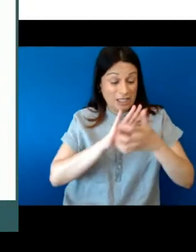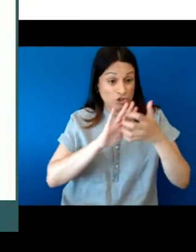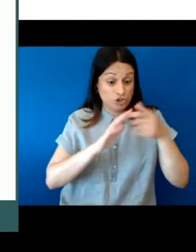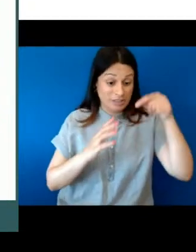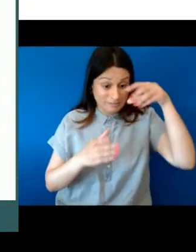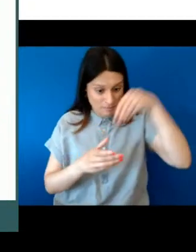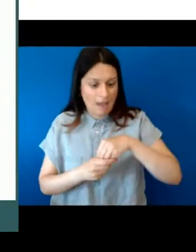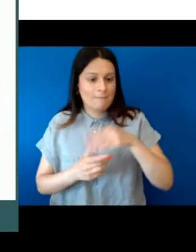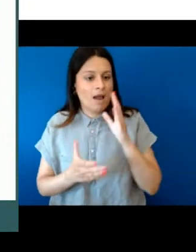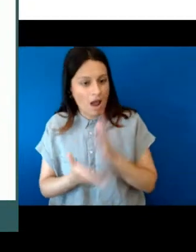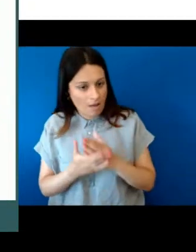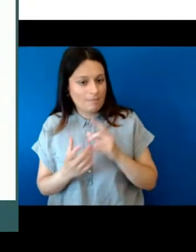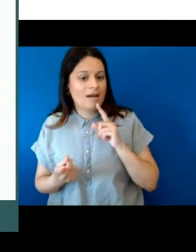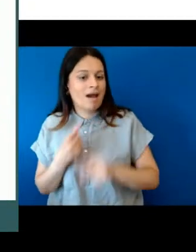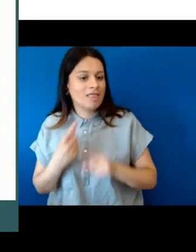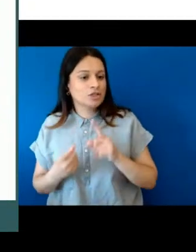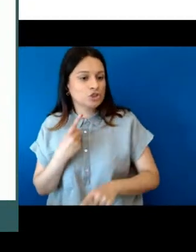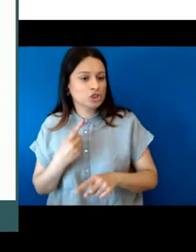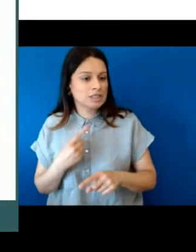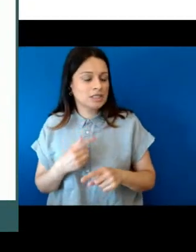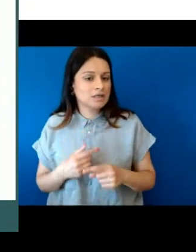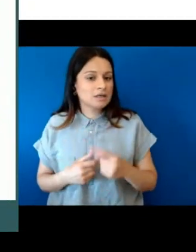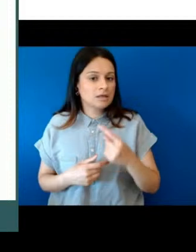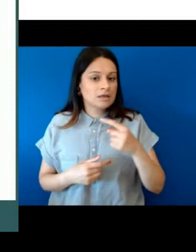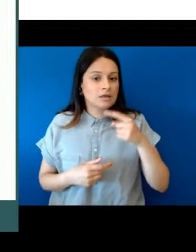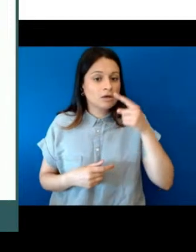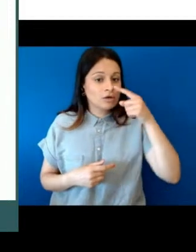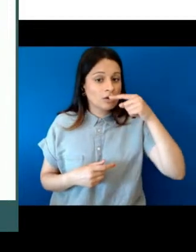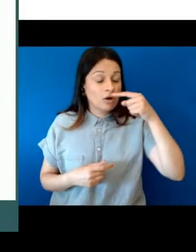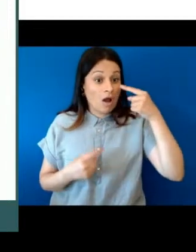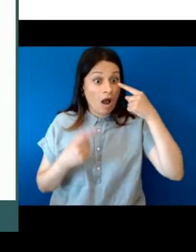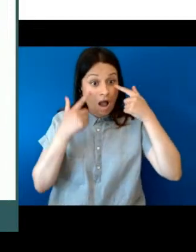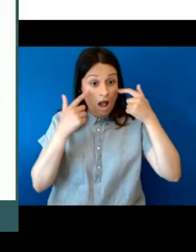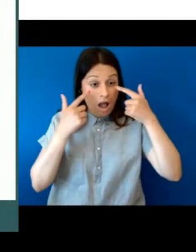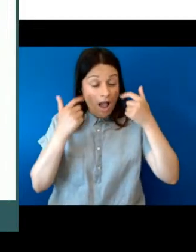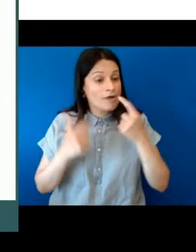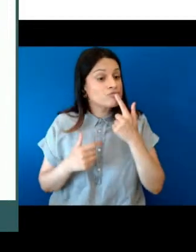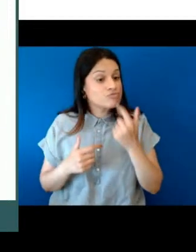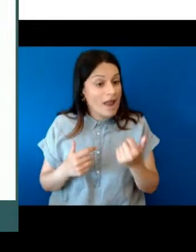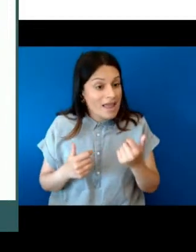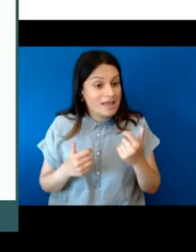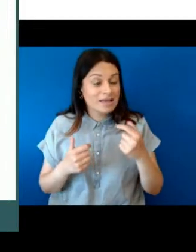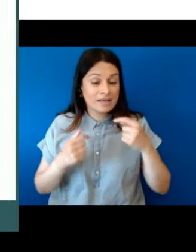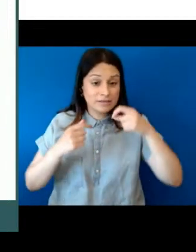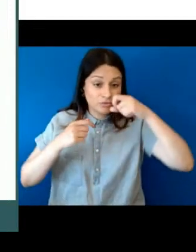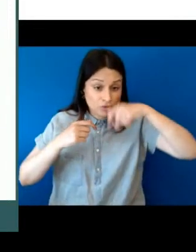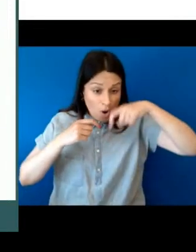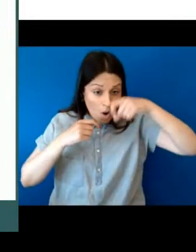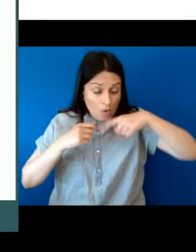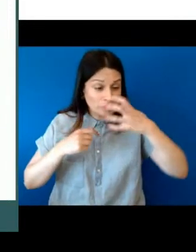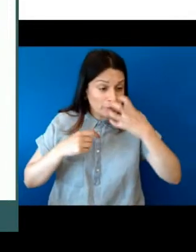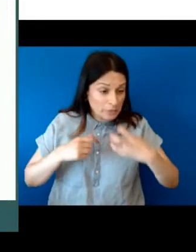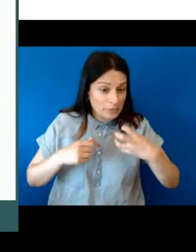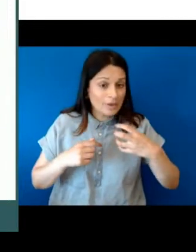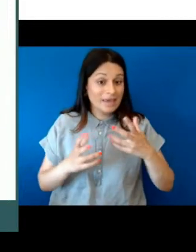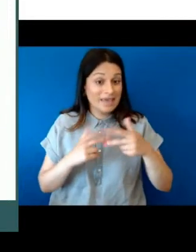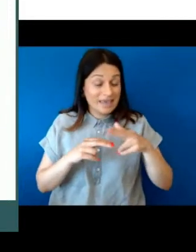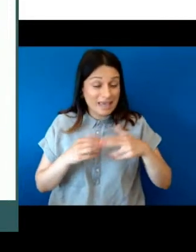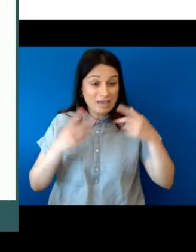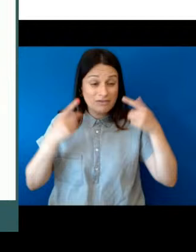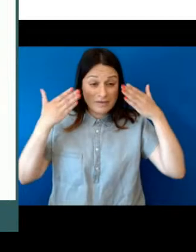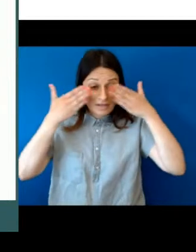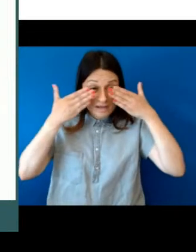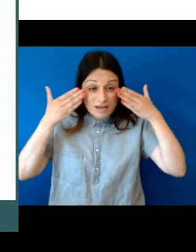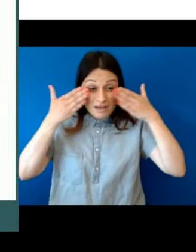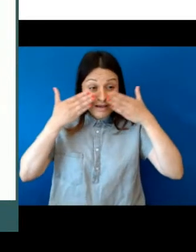and sometimes redness, running of the eyes and nose, especially when people are rubbing their eyes as well, and often